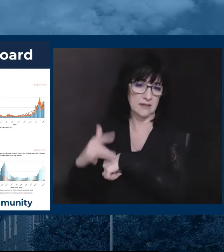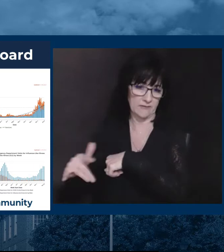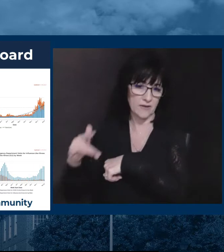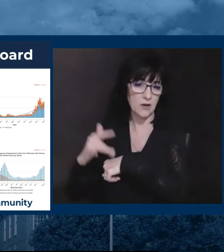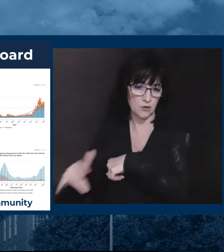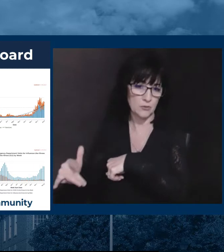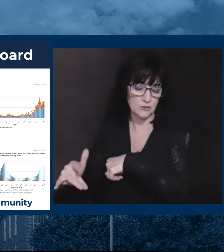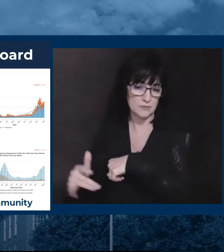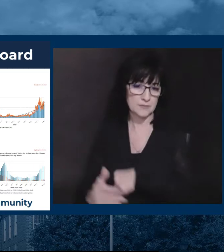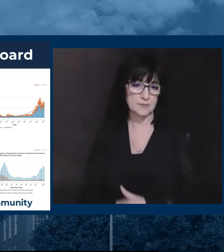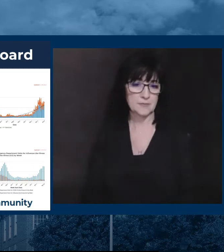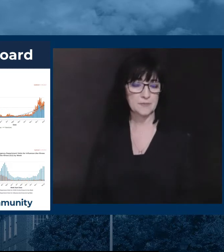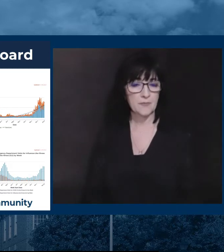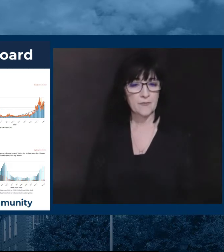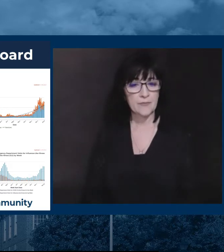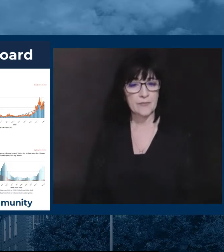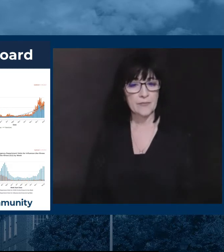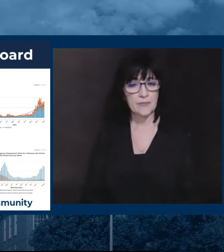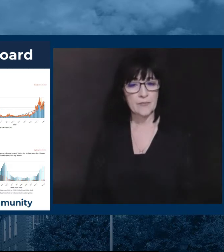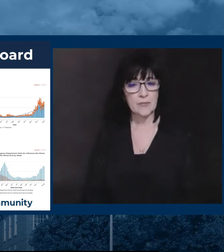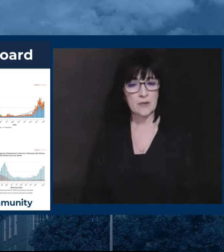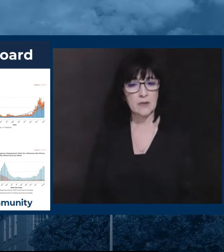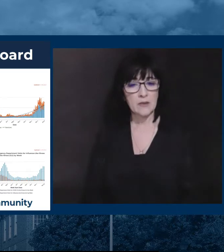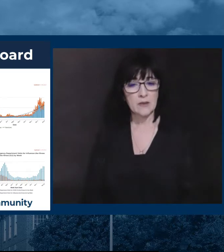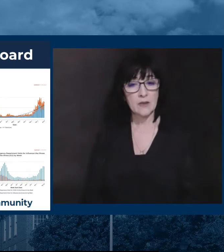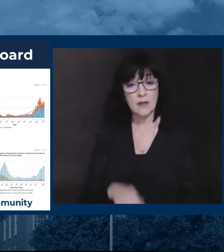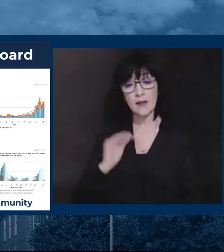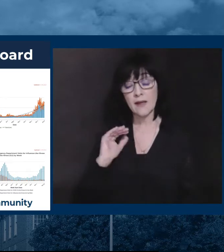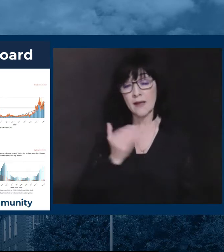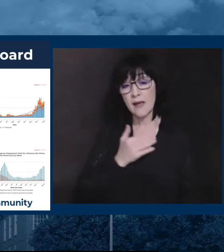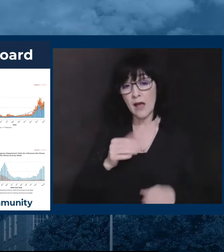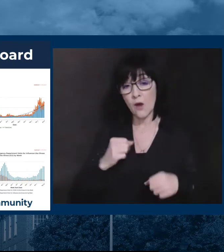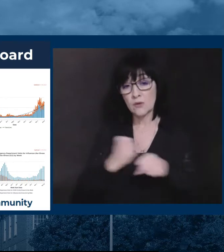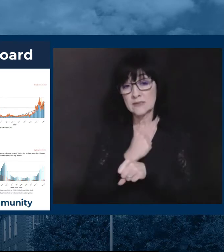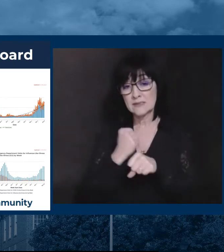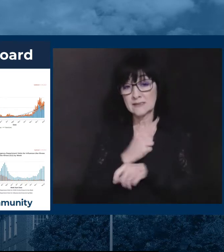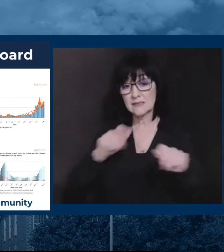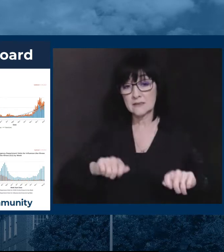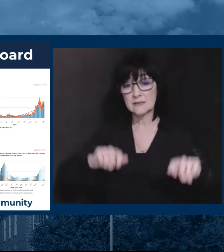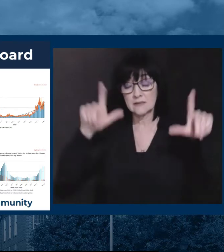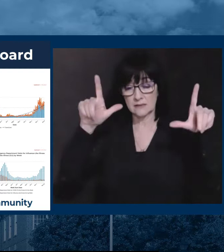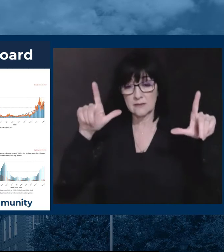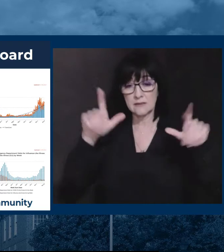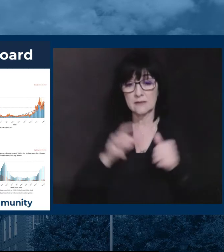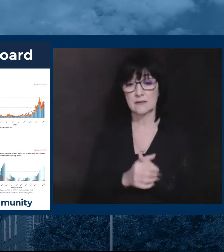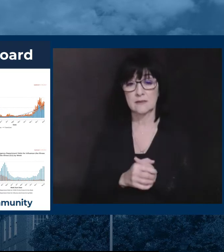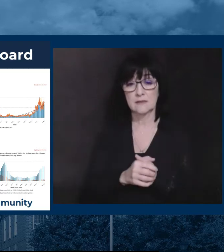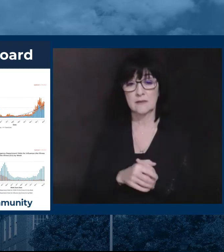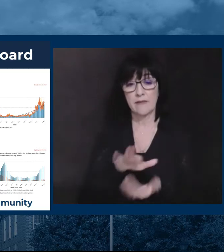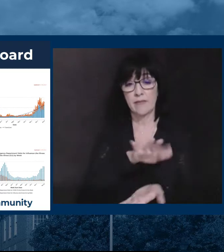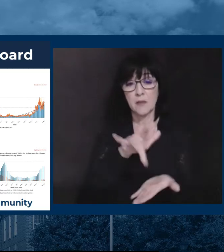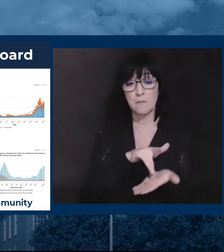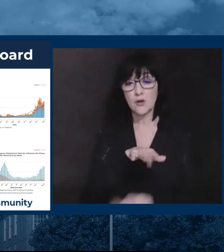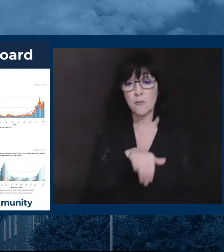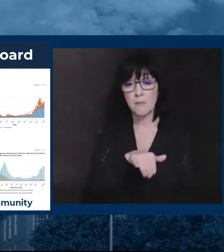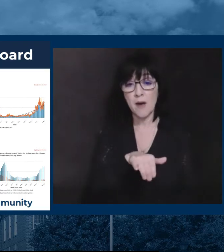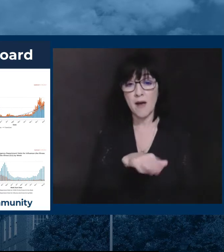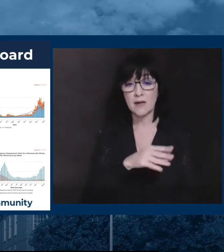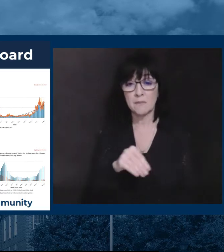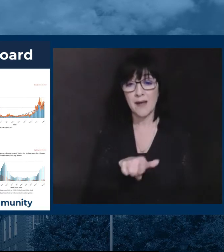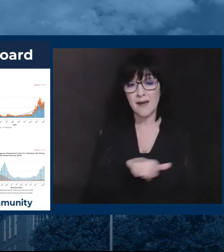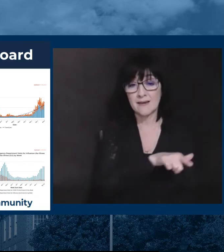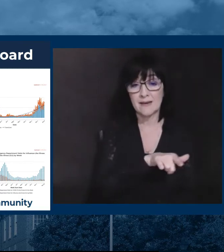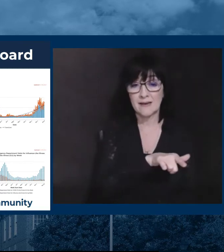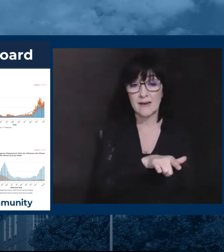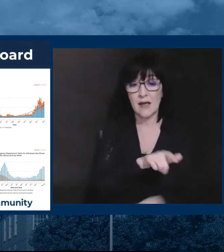that graph. On the two graphs on the bottom, the center and left, that shows you the percent positive of